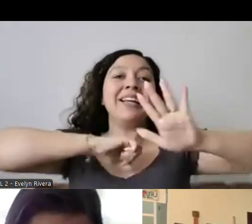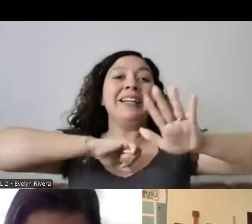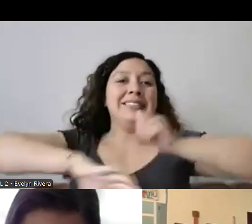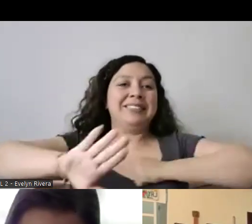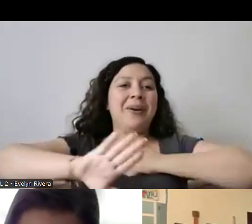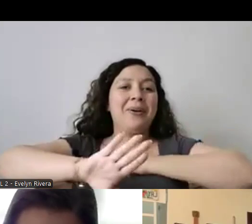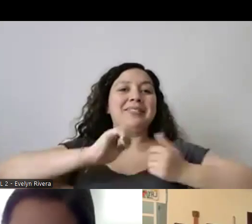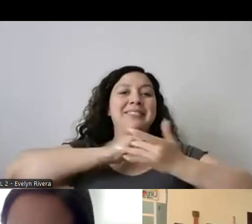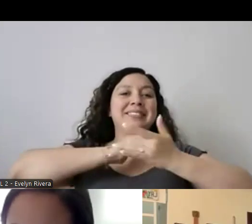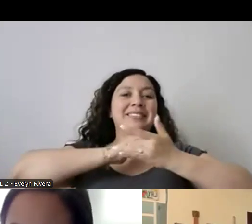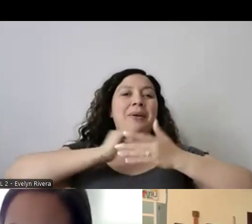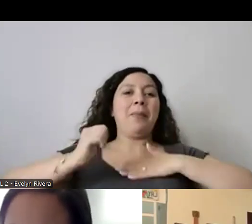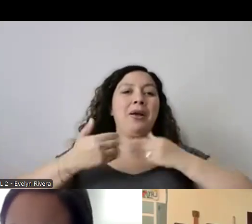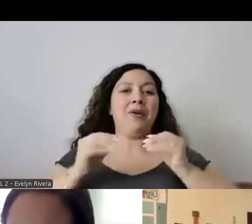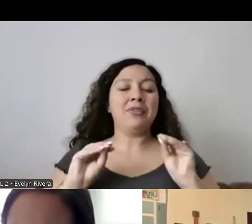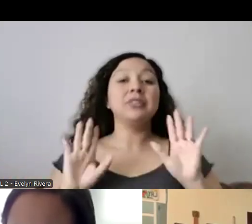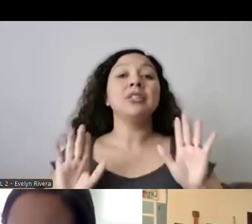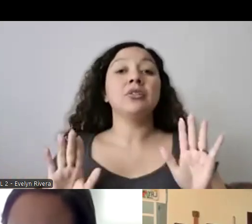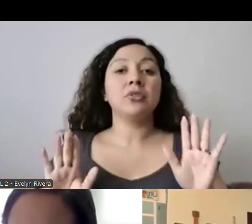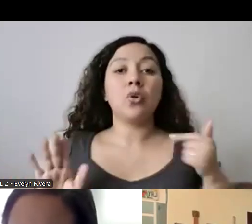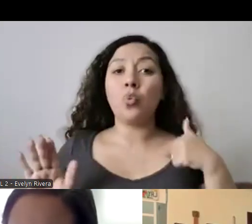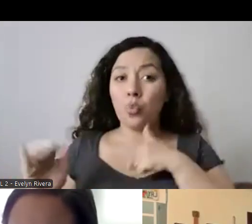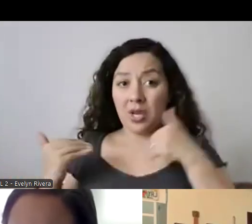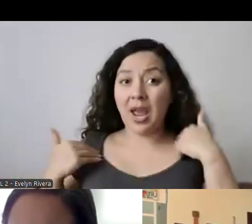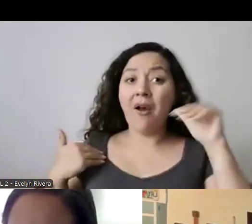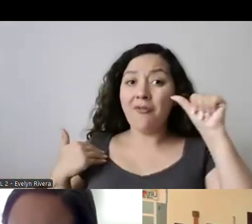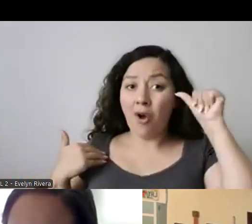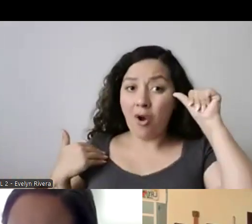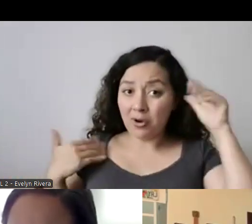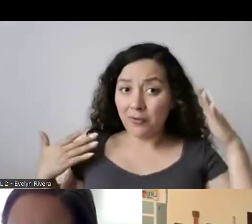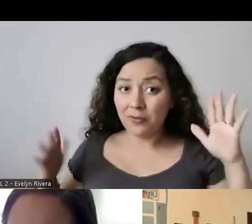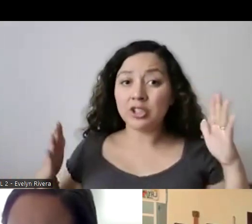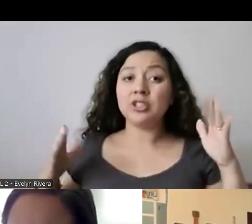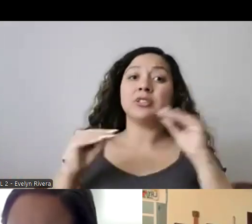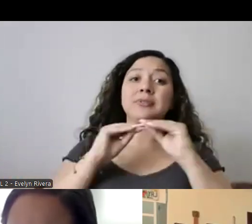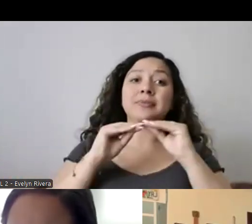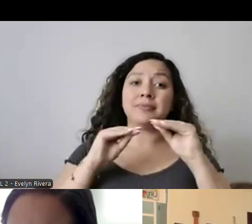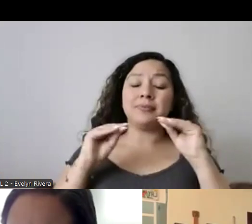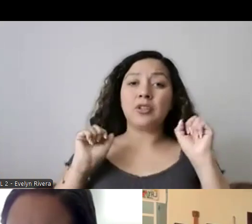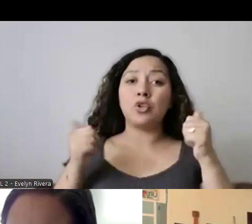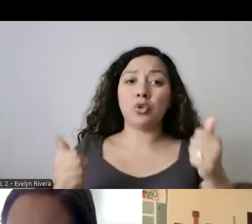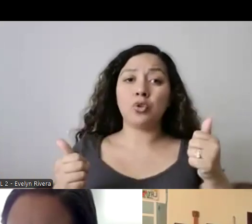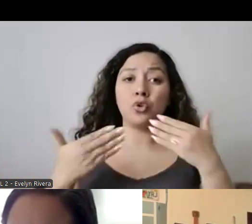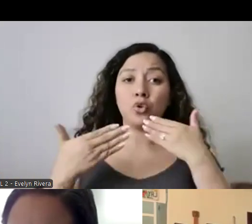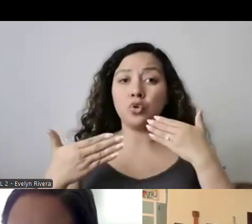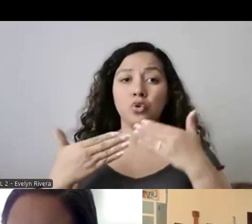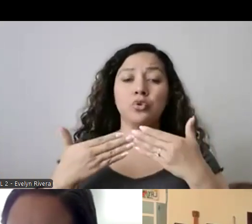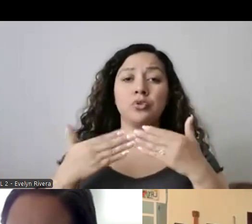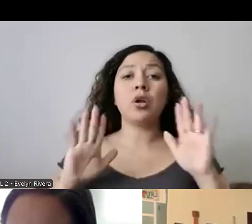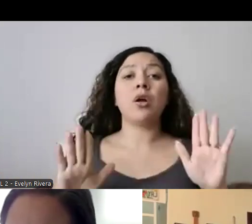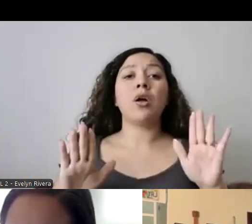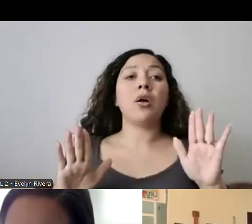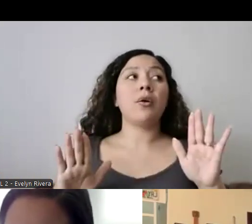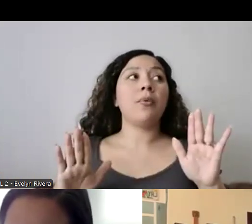sorry. Yeah. So we got audio back up in here, and we are good. So Okay.